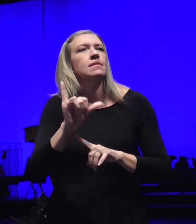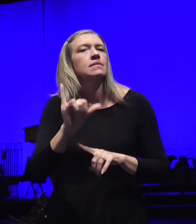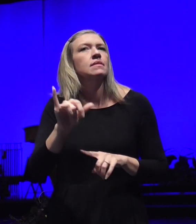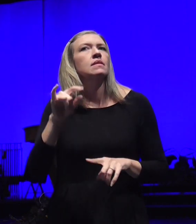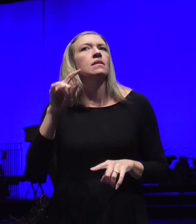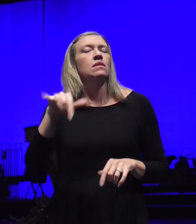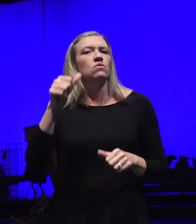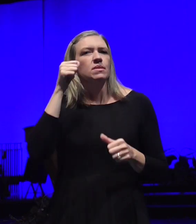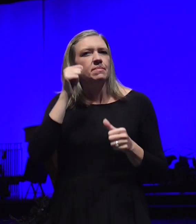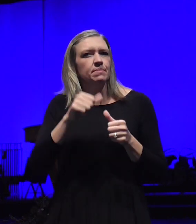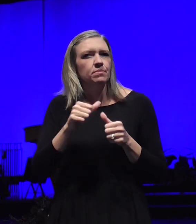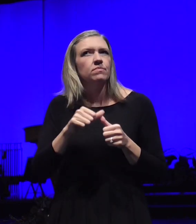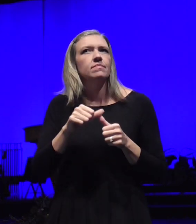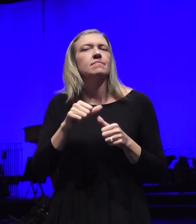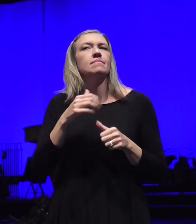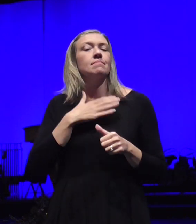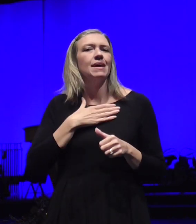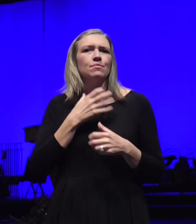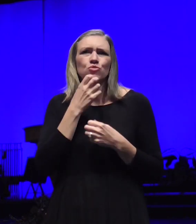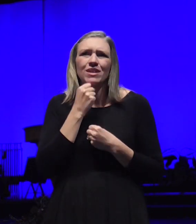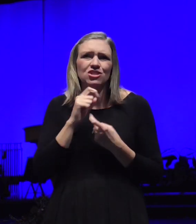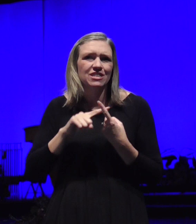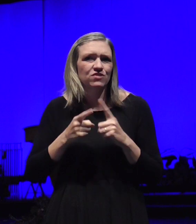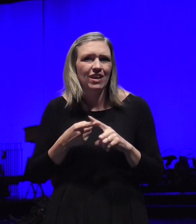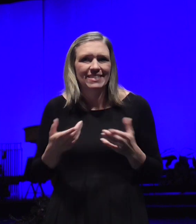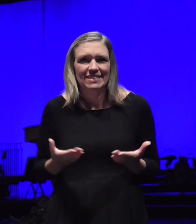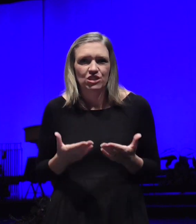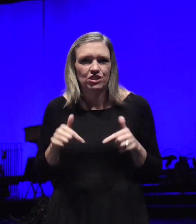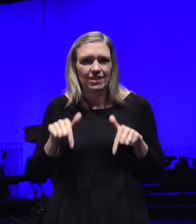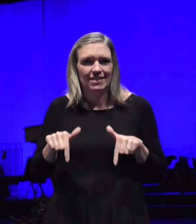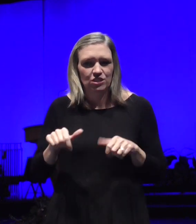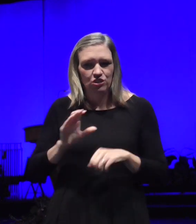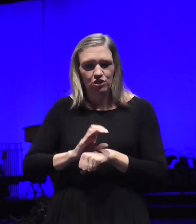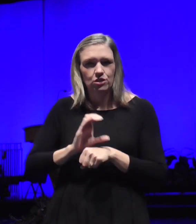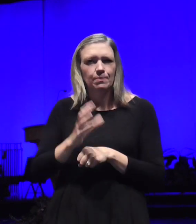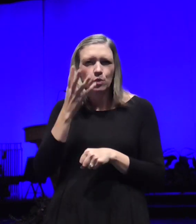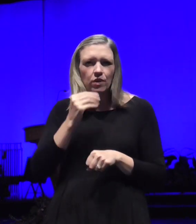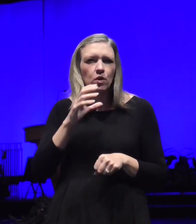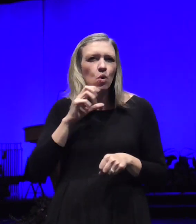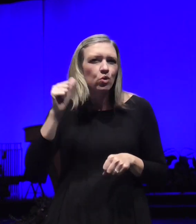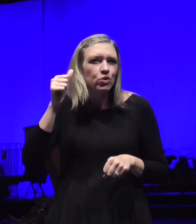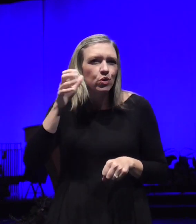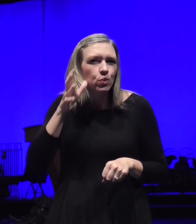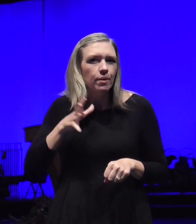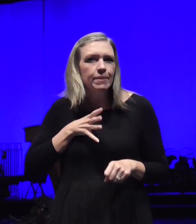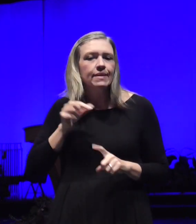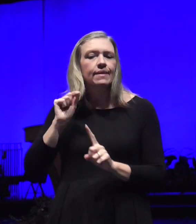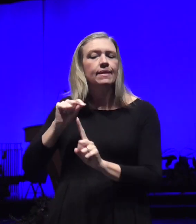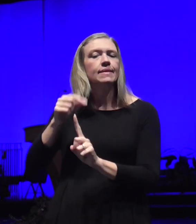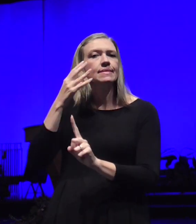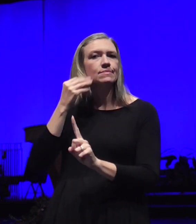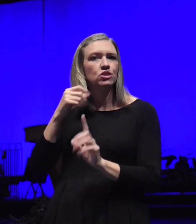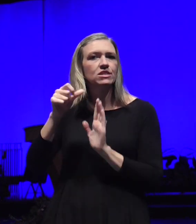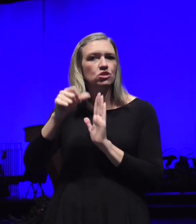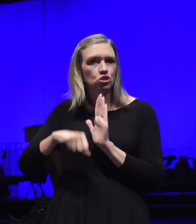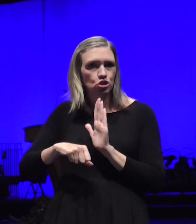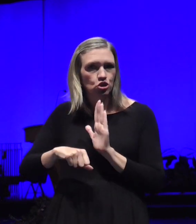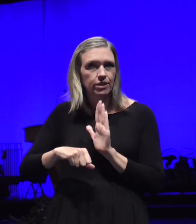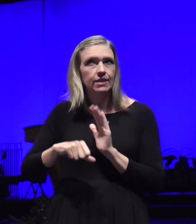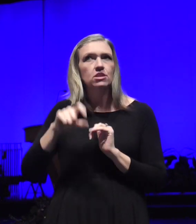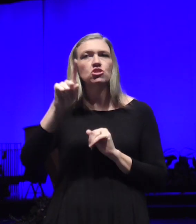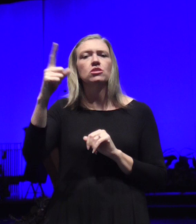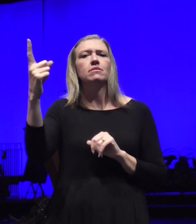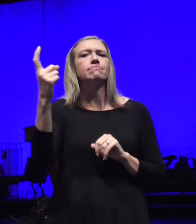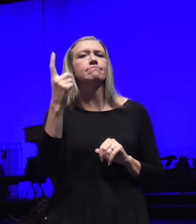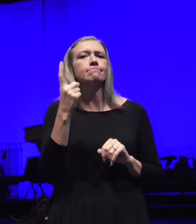of my precious friends here at Mile High Church. She's a beautiful older woman, and she had had a surgery, and she came through the doors one